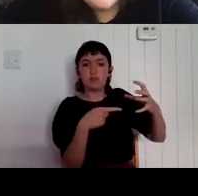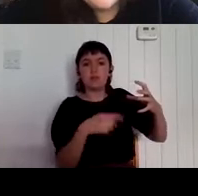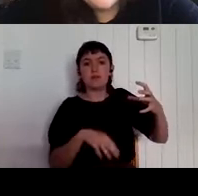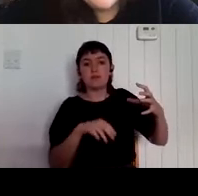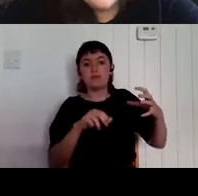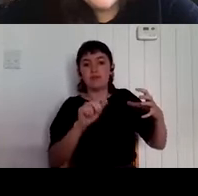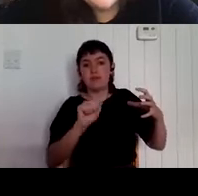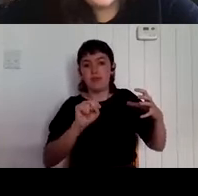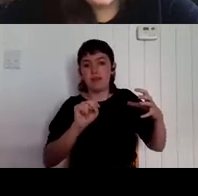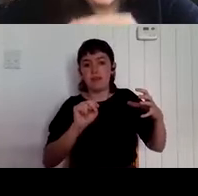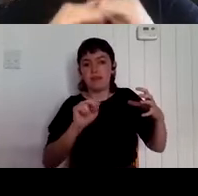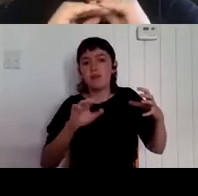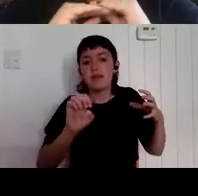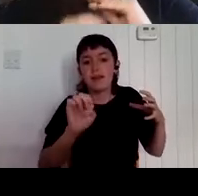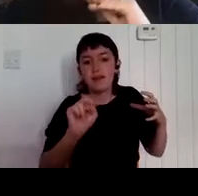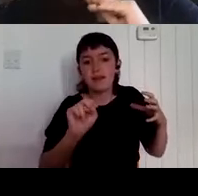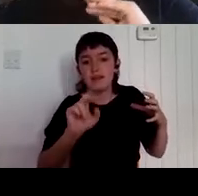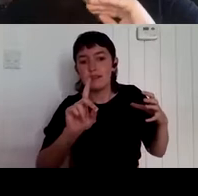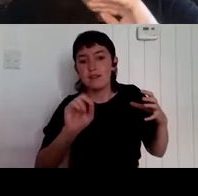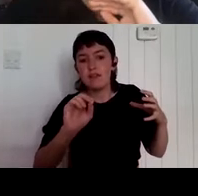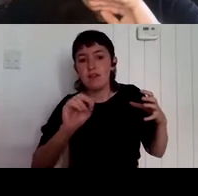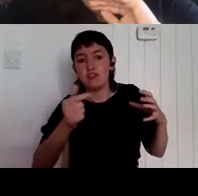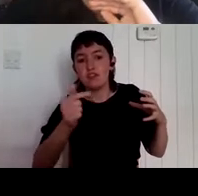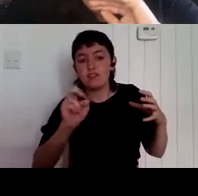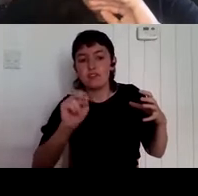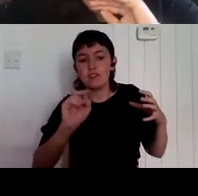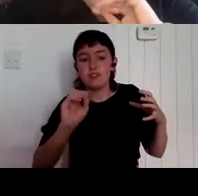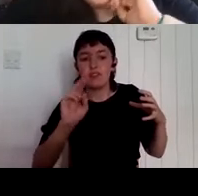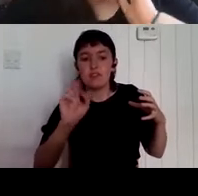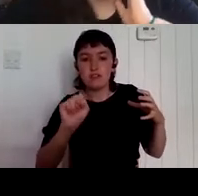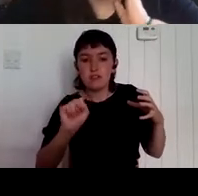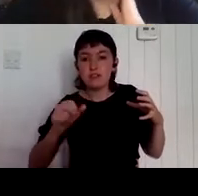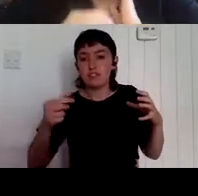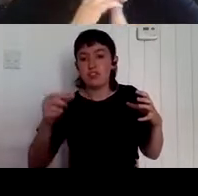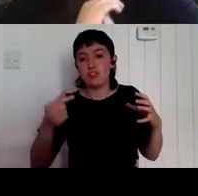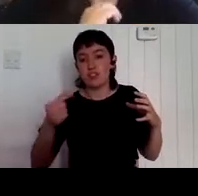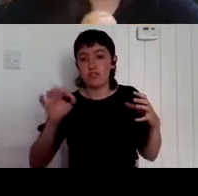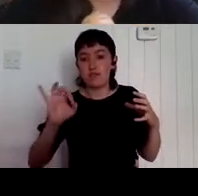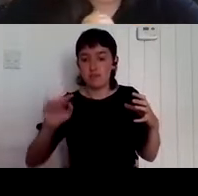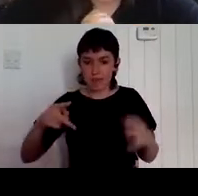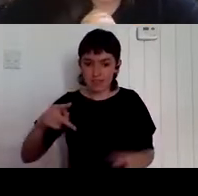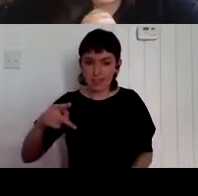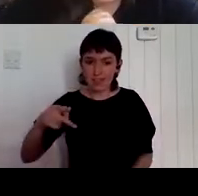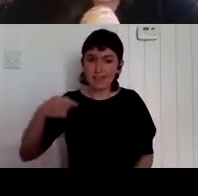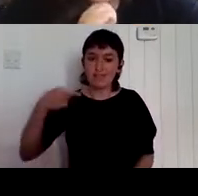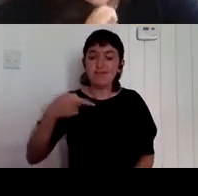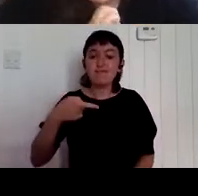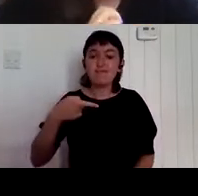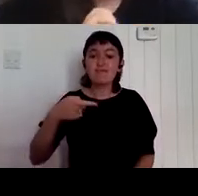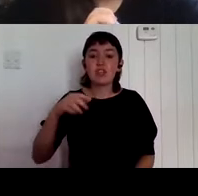this jellyfish. I haven't labeled anything. Jellyfish have endogenous green fluorescent protein, which is what GFP stands for, which